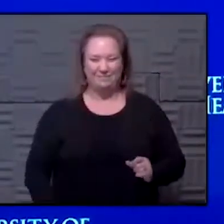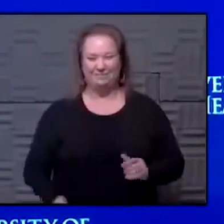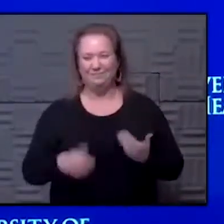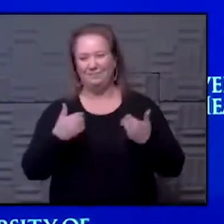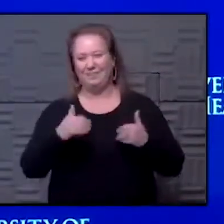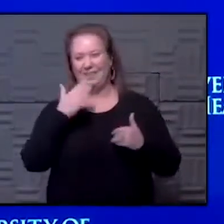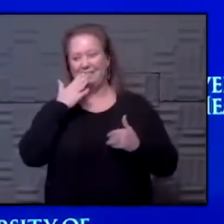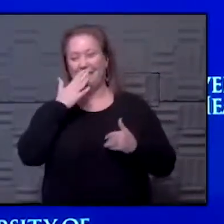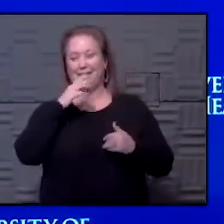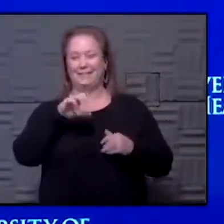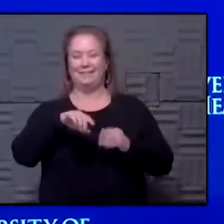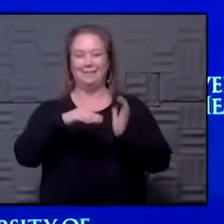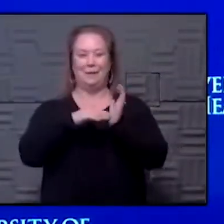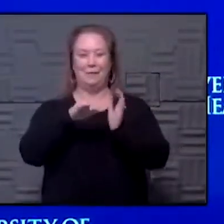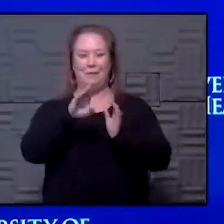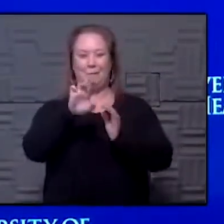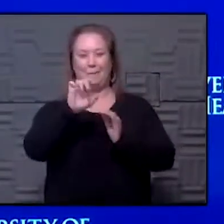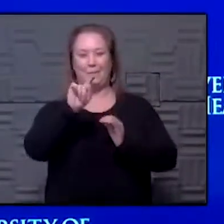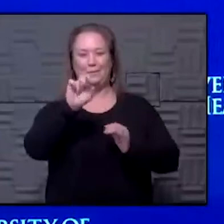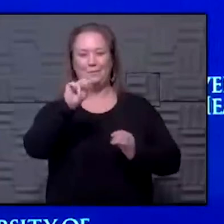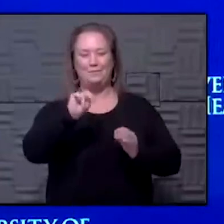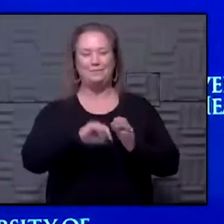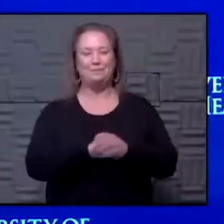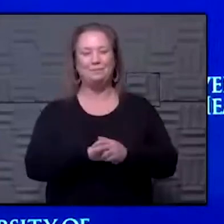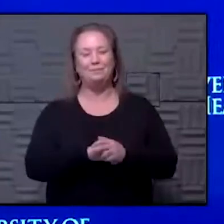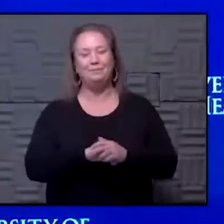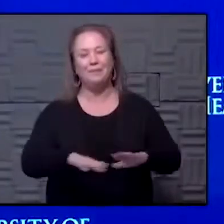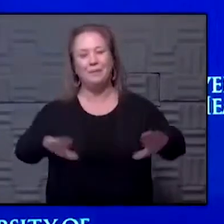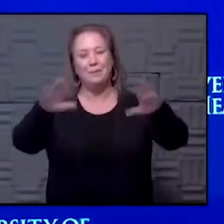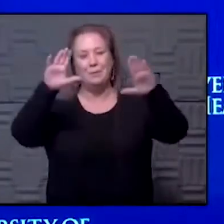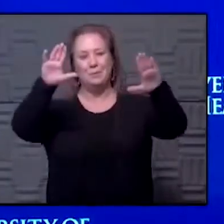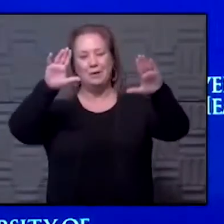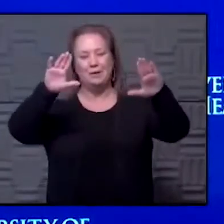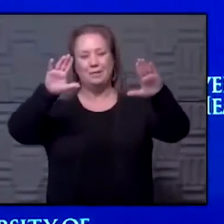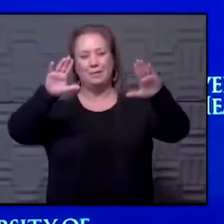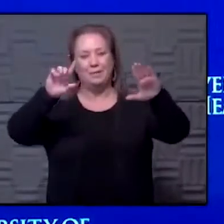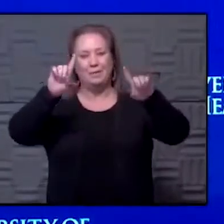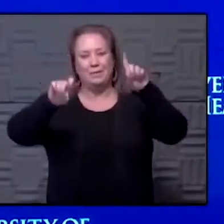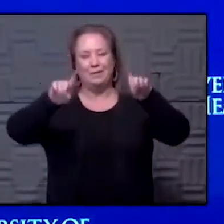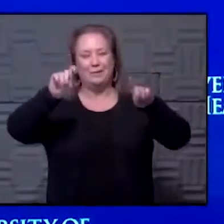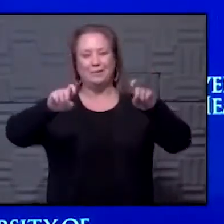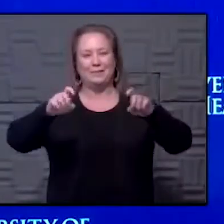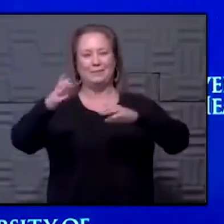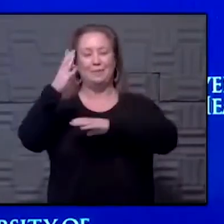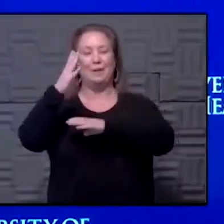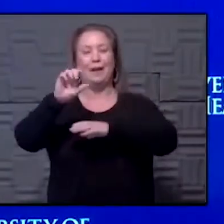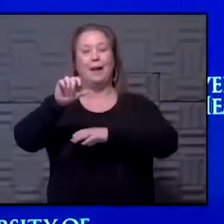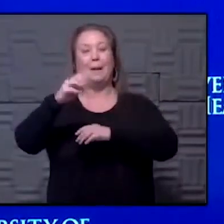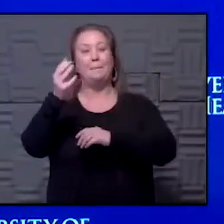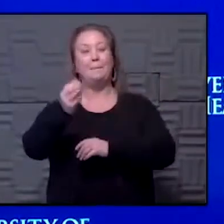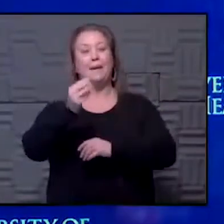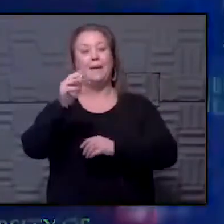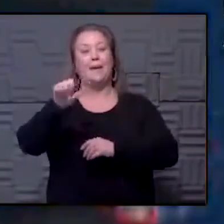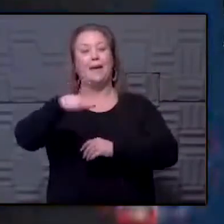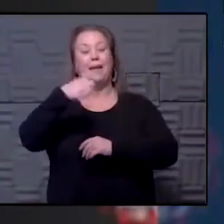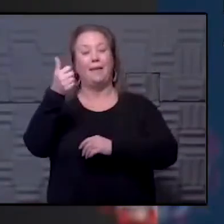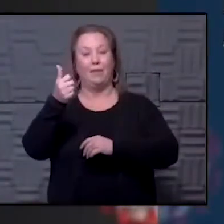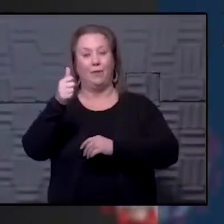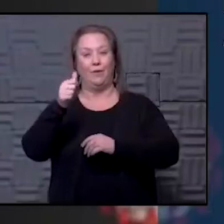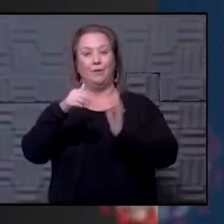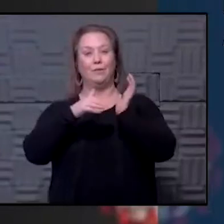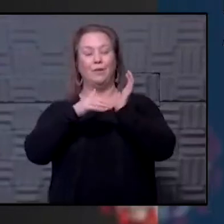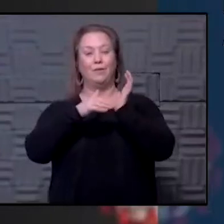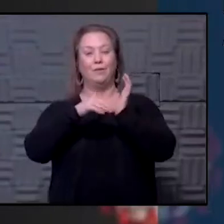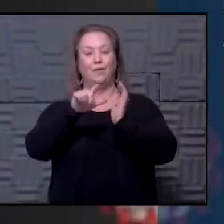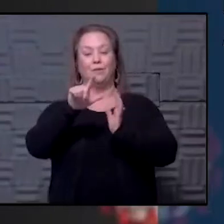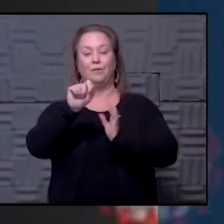Burton, for that one. Okay, so great questions this morning. Holy cow. Monday, we have another great session coming up. Dr. Kelsey